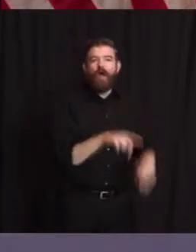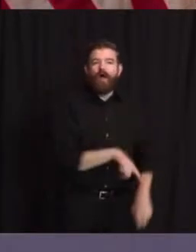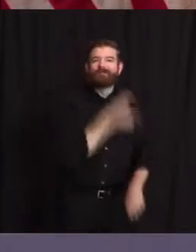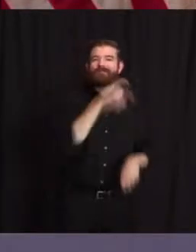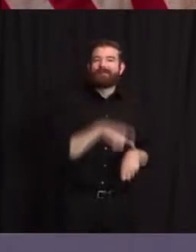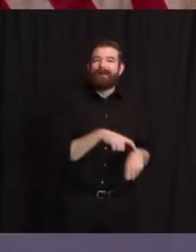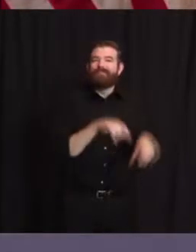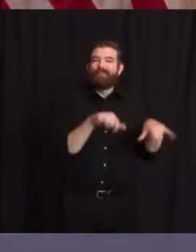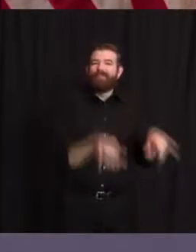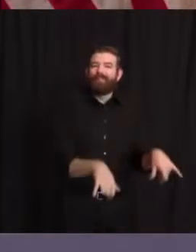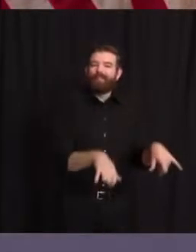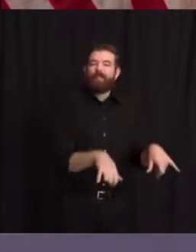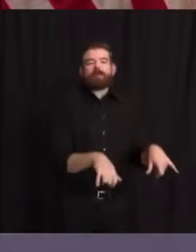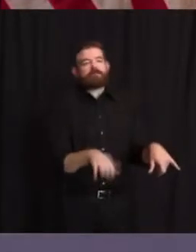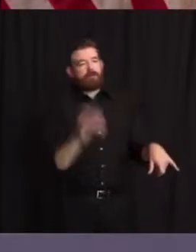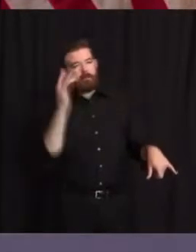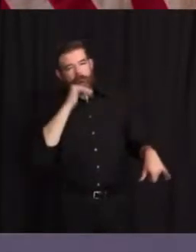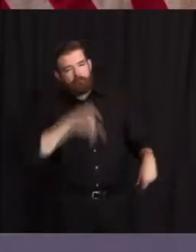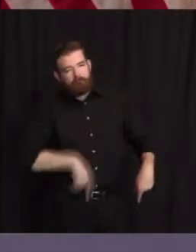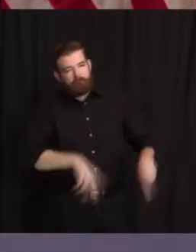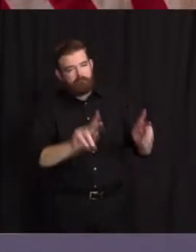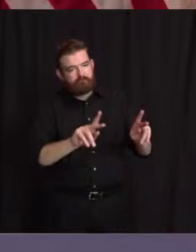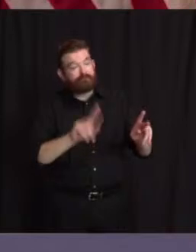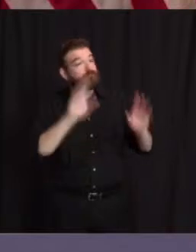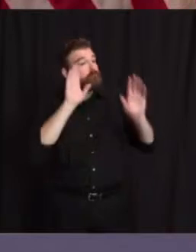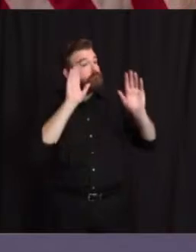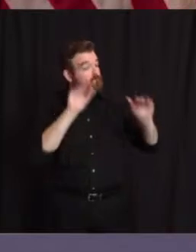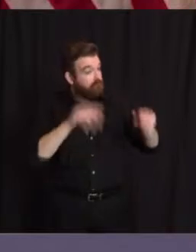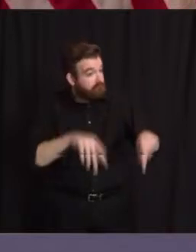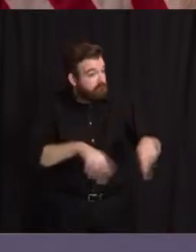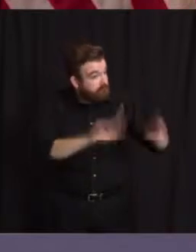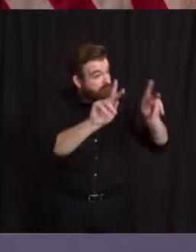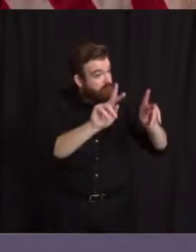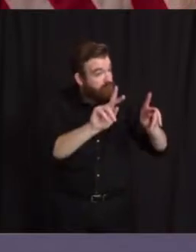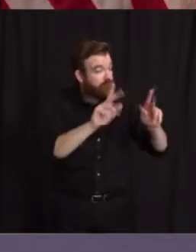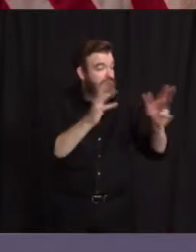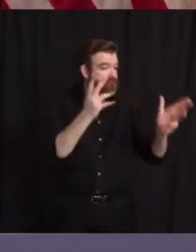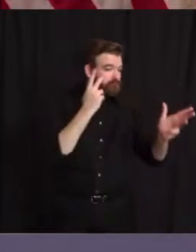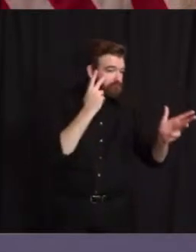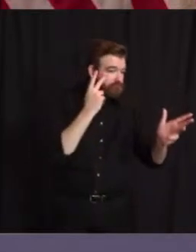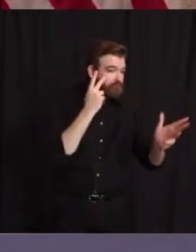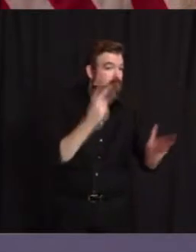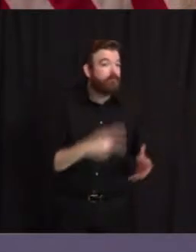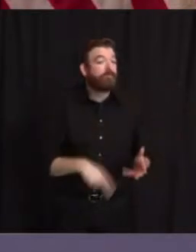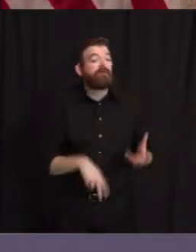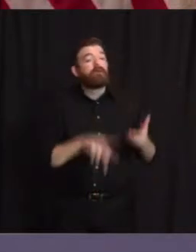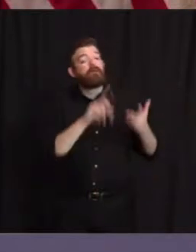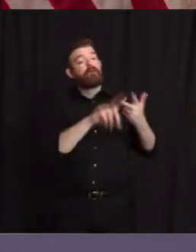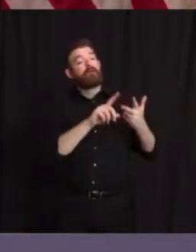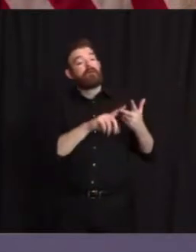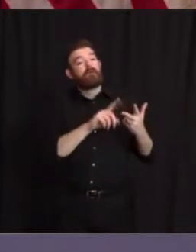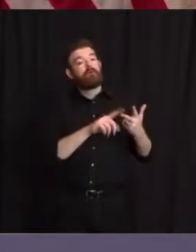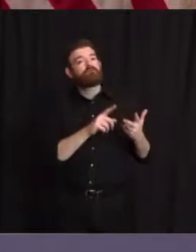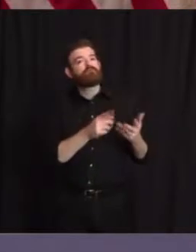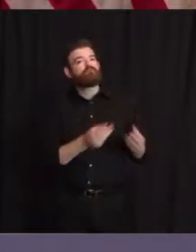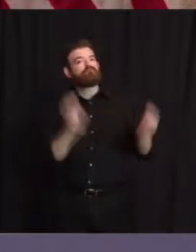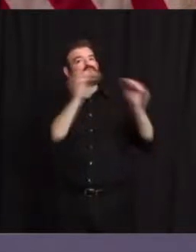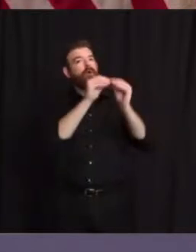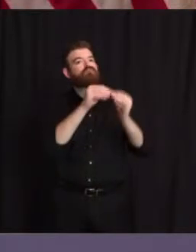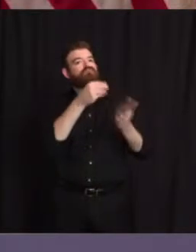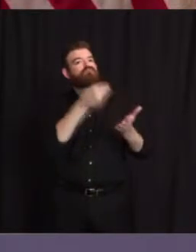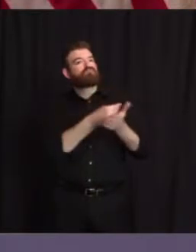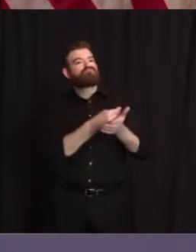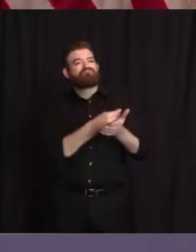yet. Surplus in towns, should they spend them before they furlough? That's a decision that is going to be subject to the